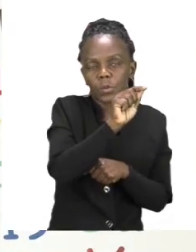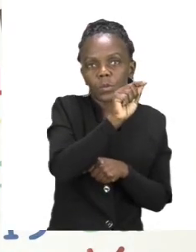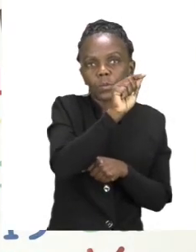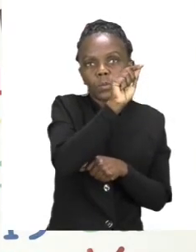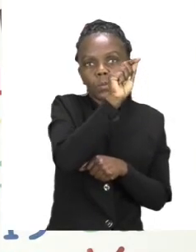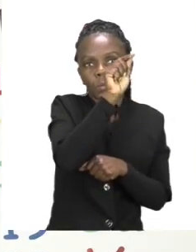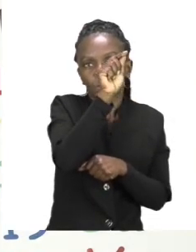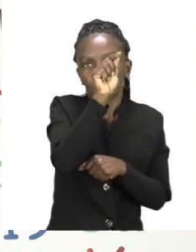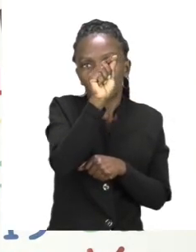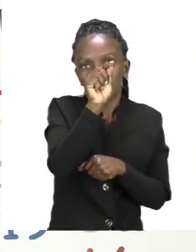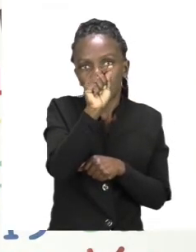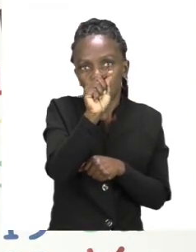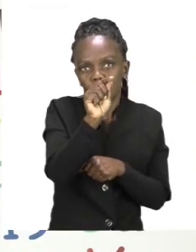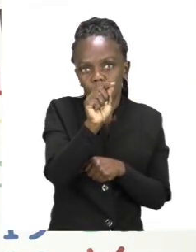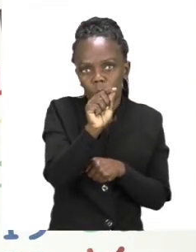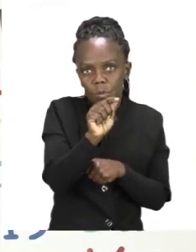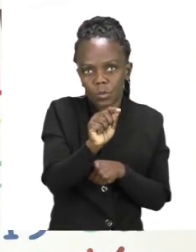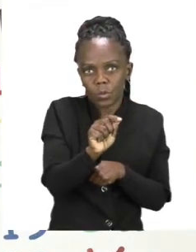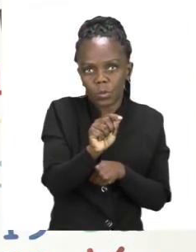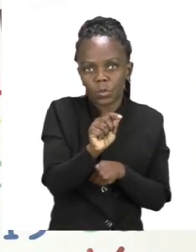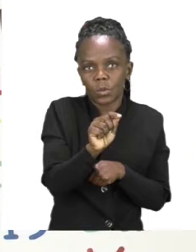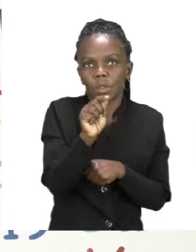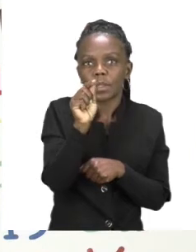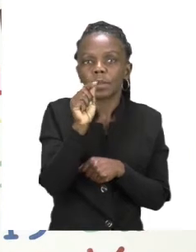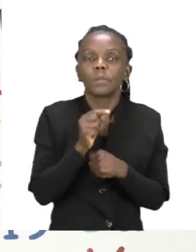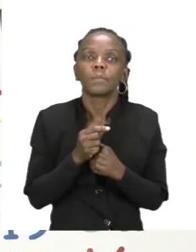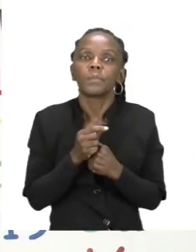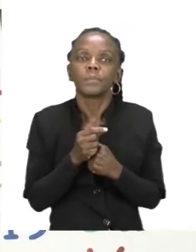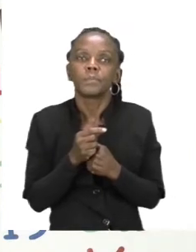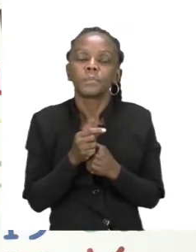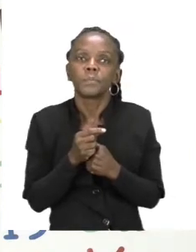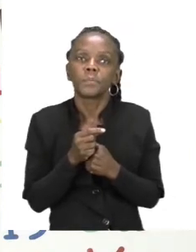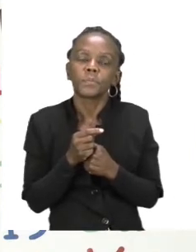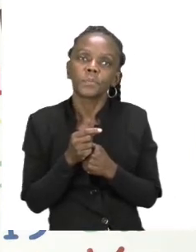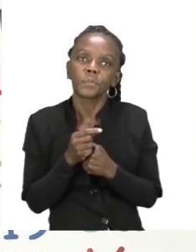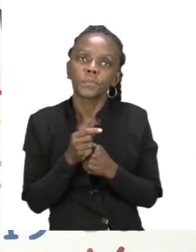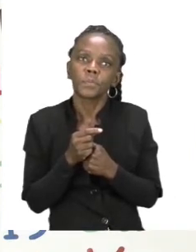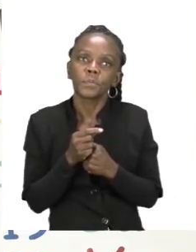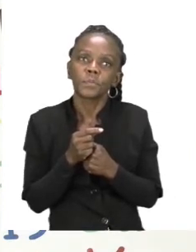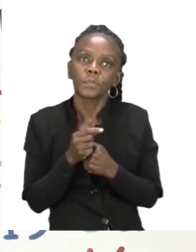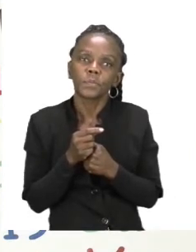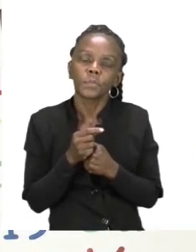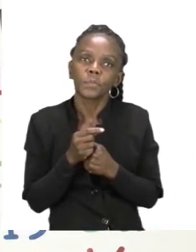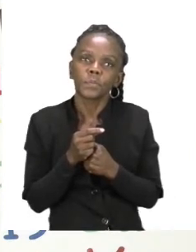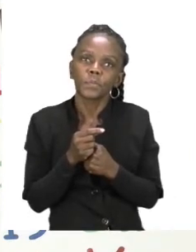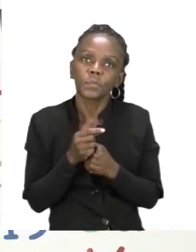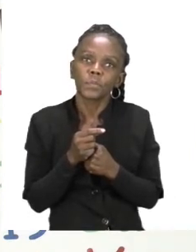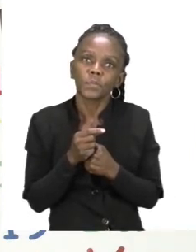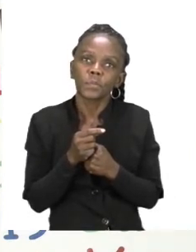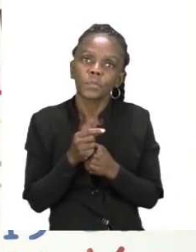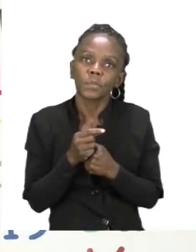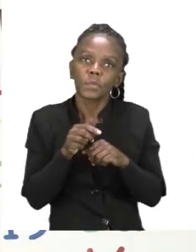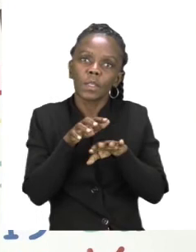up, and round. And remember, when you are tracing the other letters, take